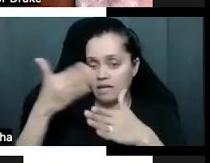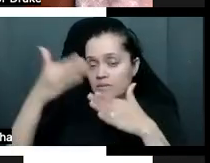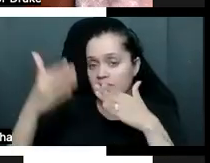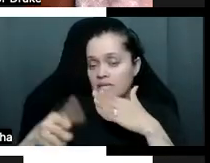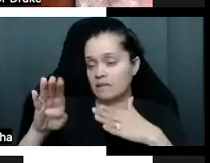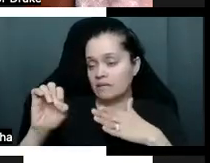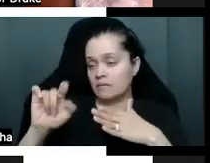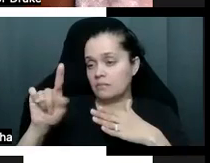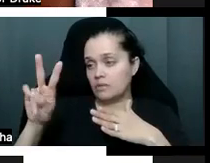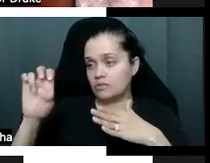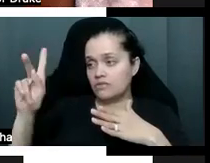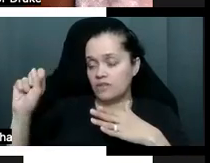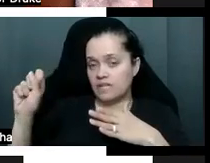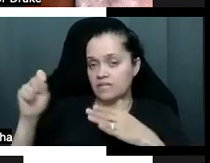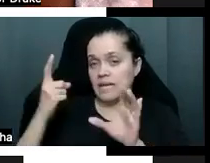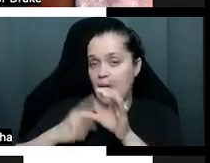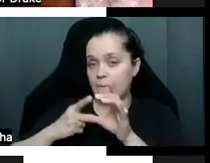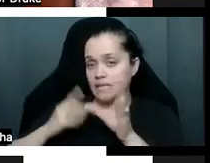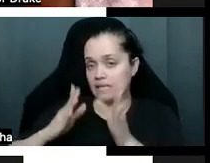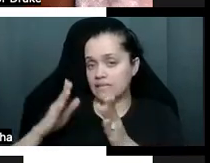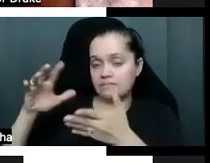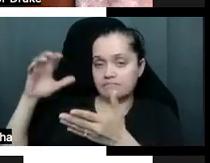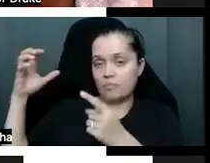Bolshevik communists, they took over.